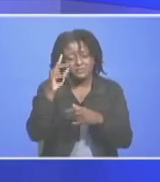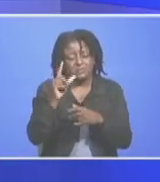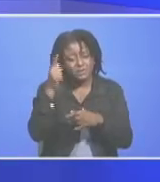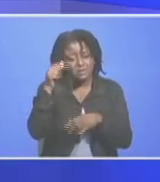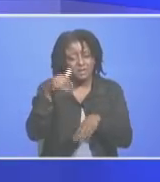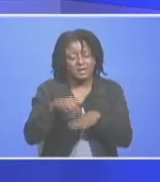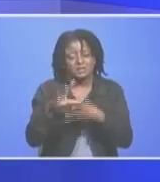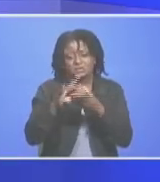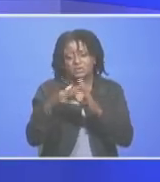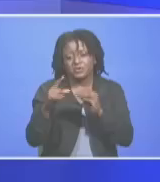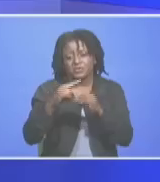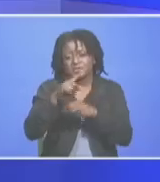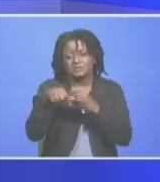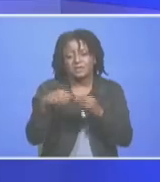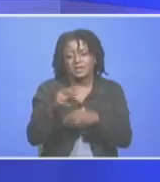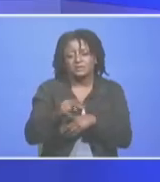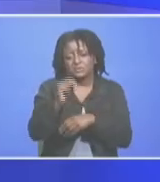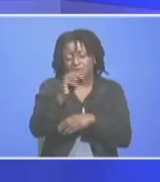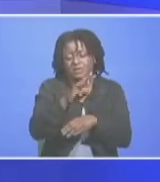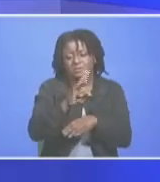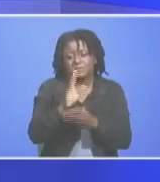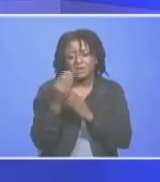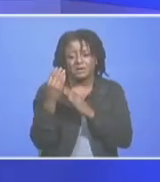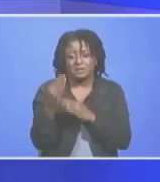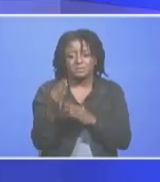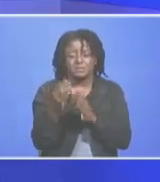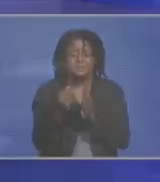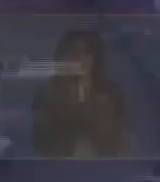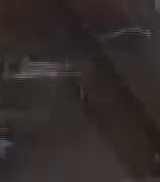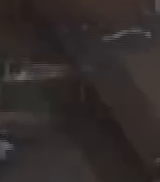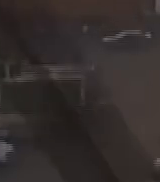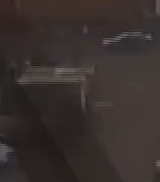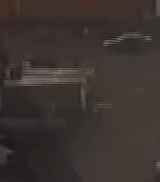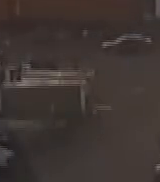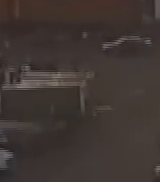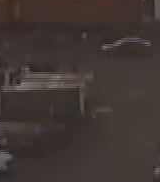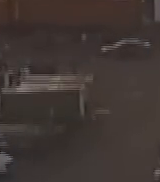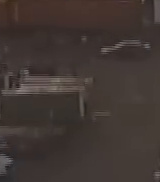on stories making news around the northern Bahamas.